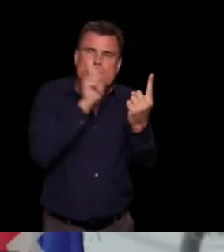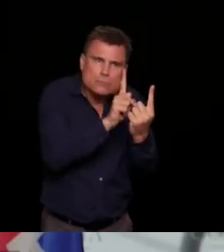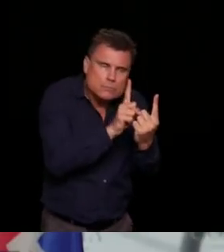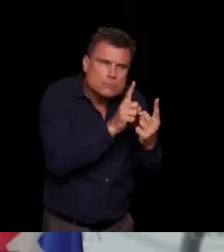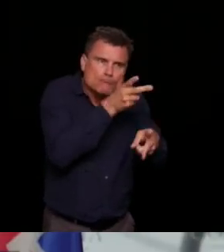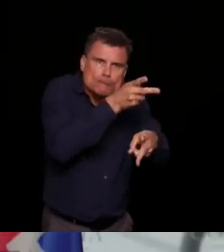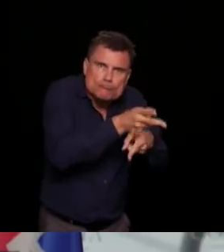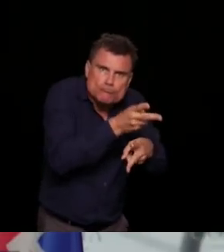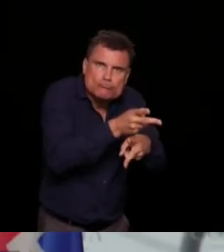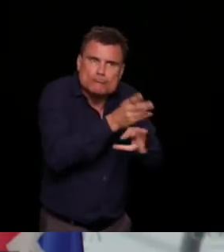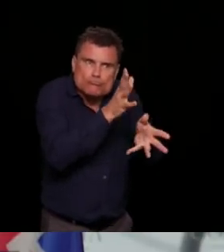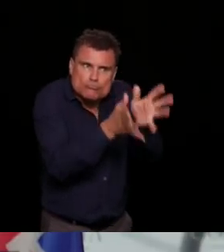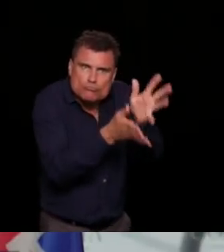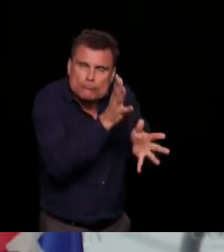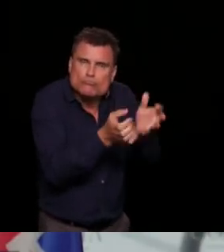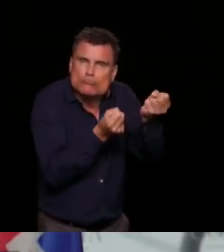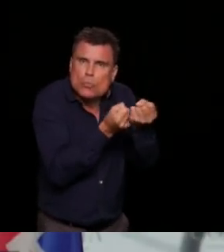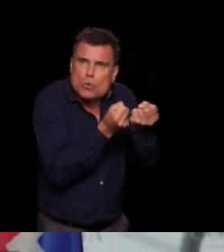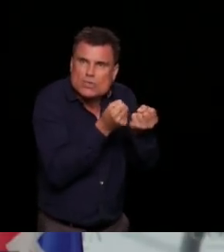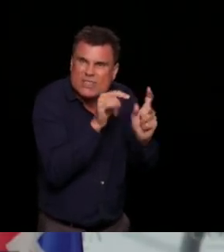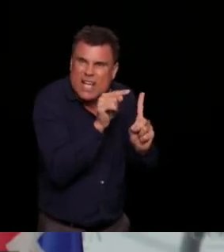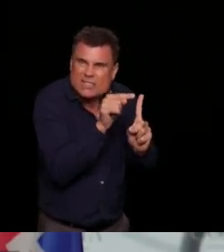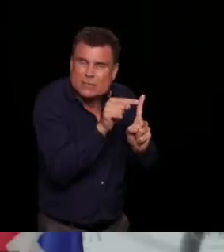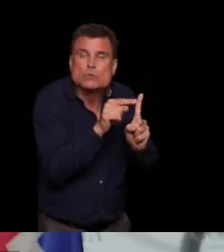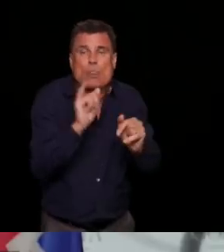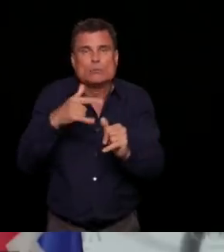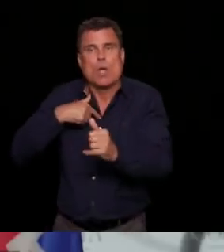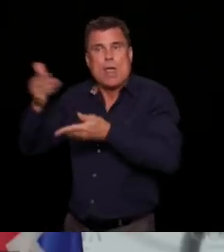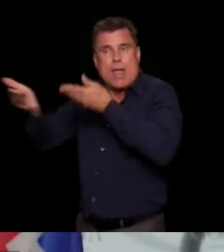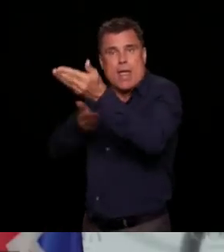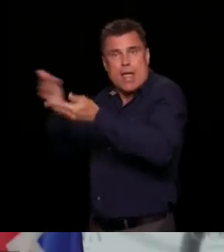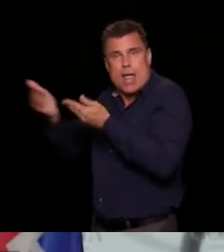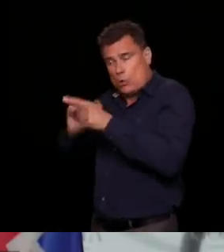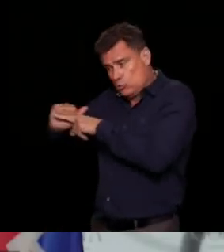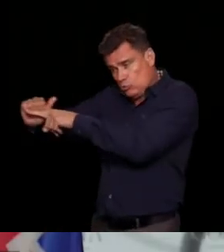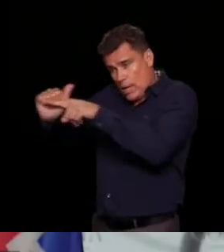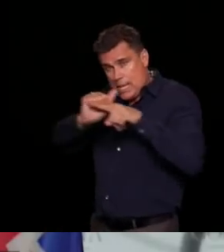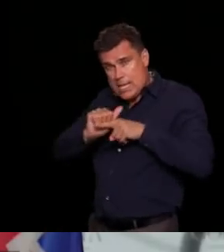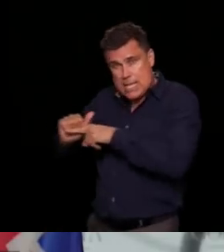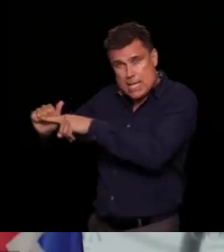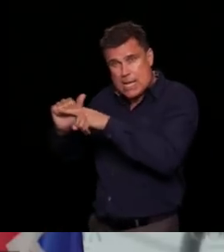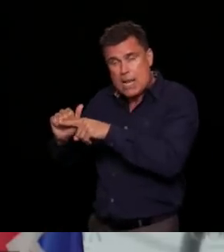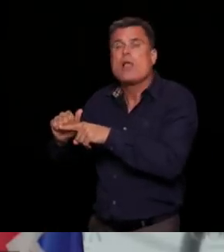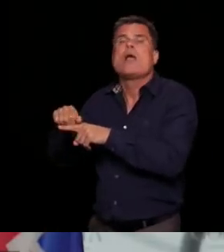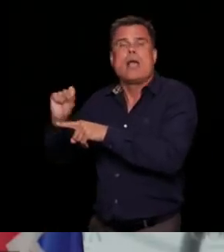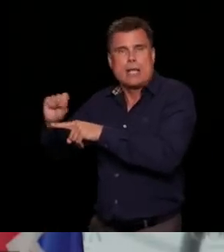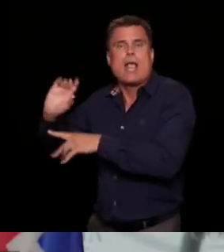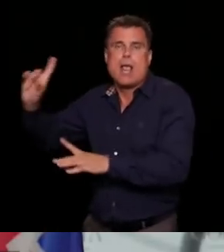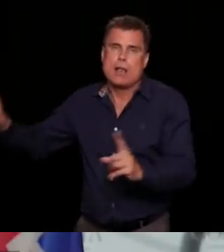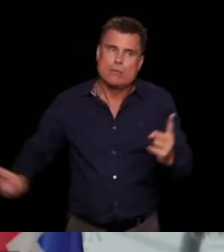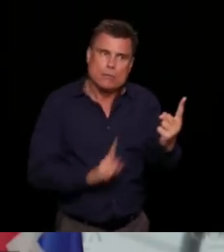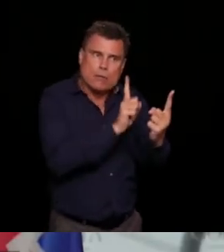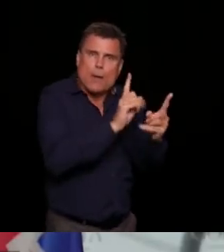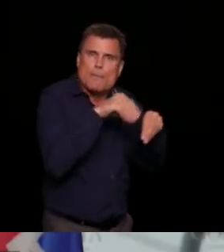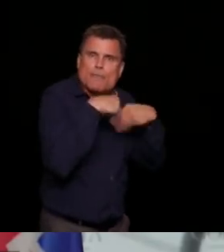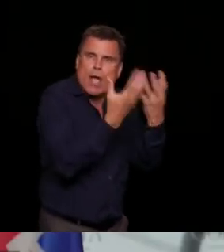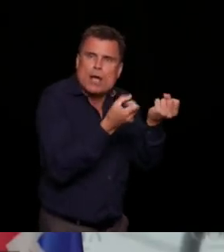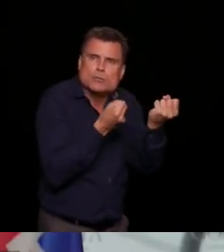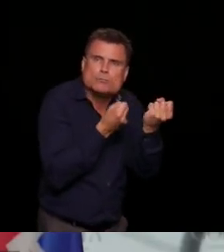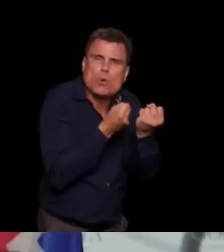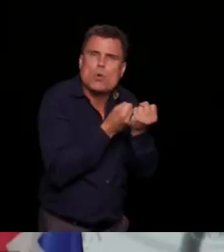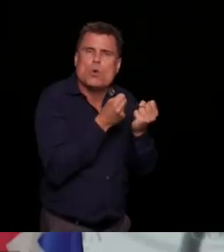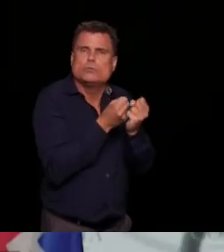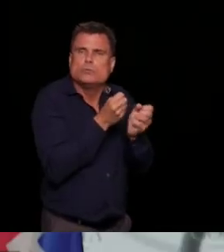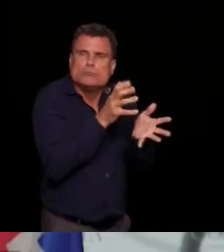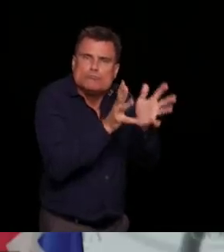contacts, and that's why hiring people and training people and make sure that they can provide accurate and